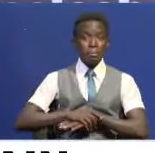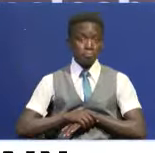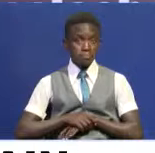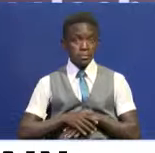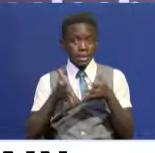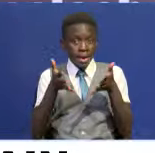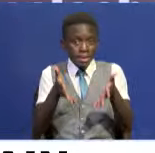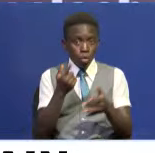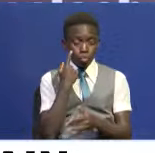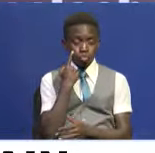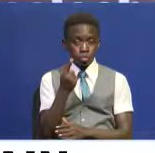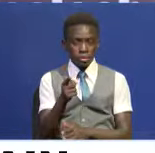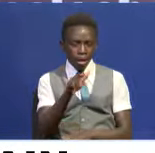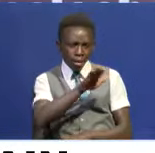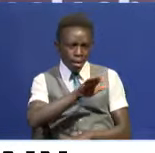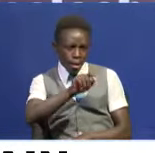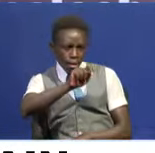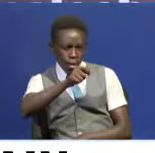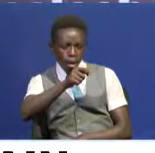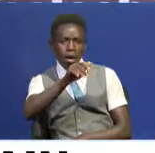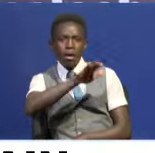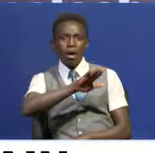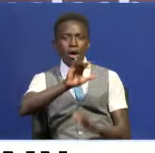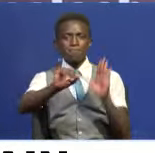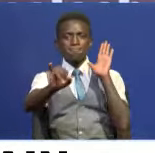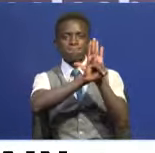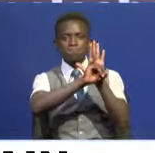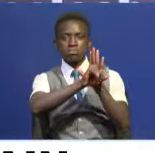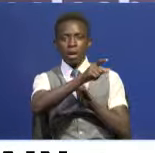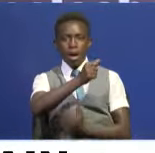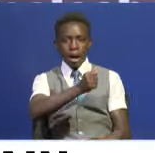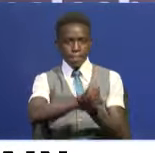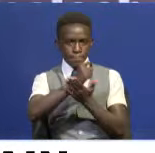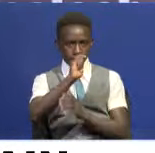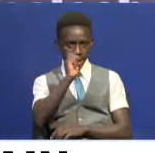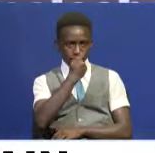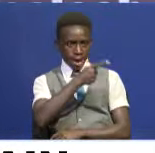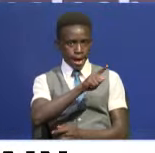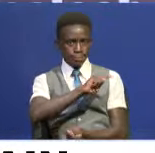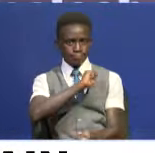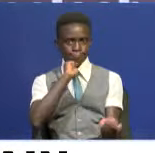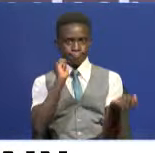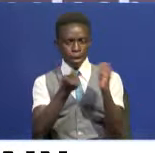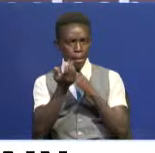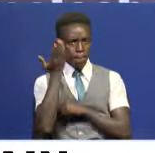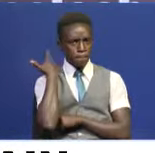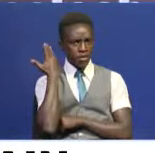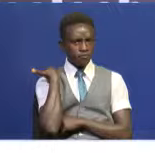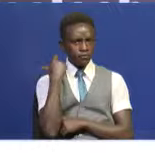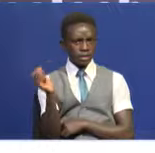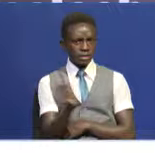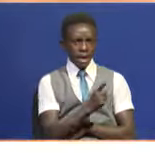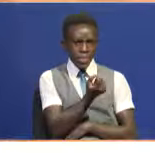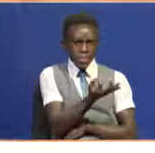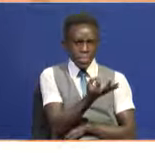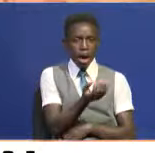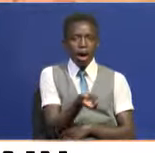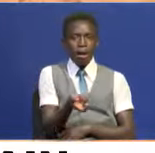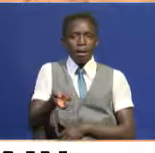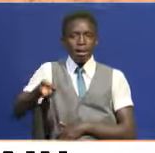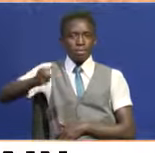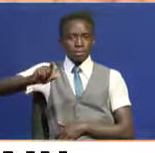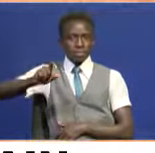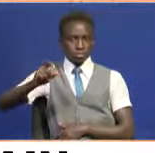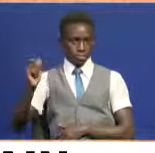identified by this plan that can help elevate Kenya from lower middle income country status and increase its resilience. Part of